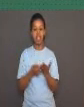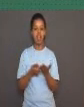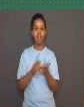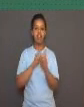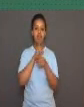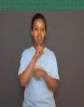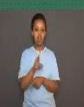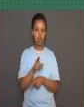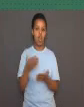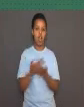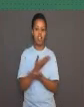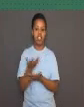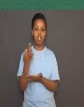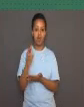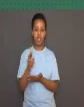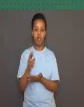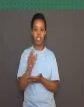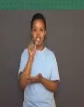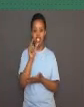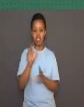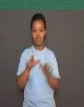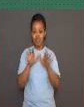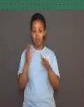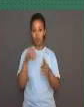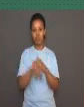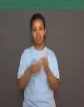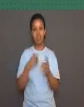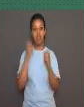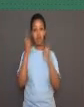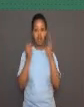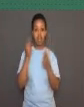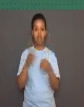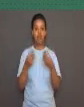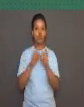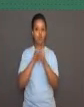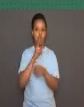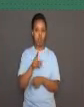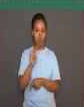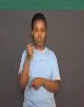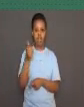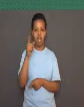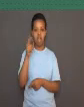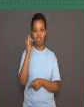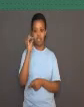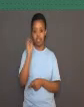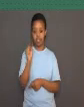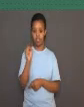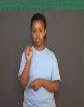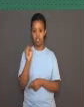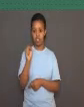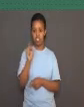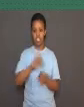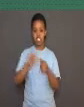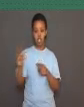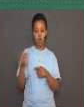about response to stimuli in lower animals. We learned that taxis are